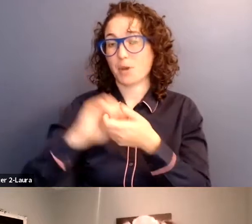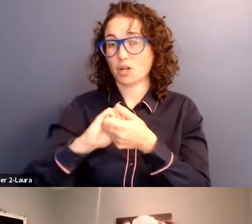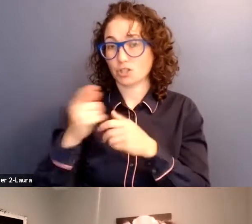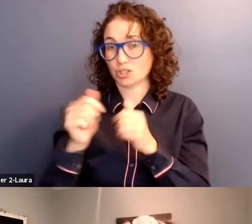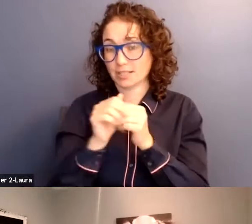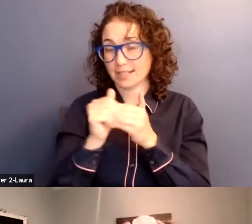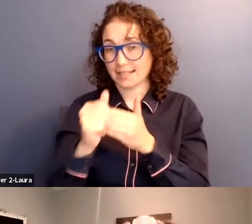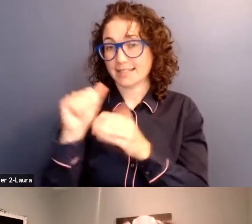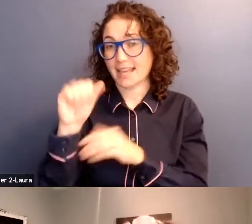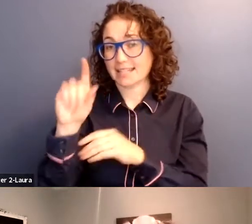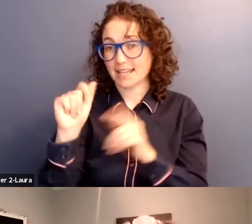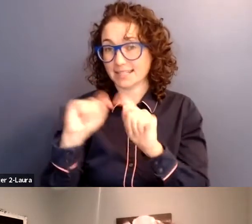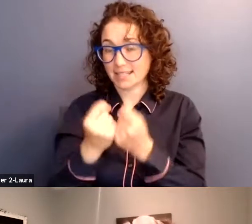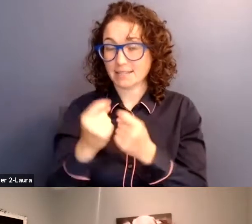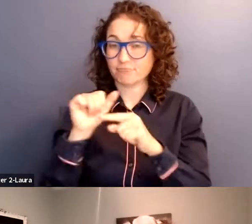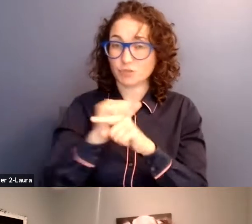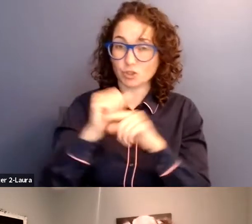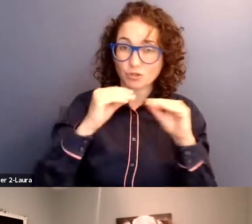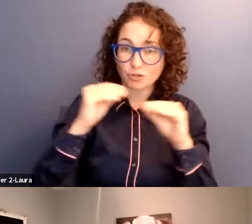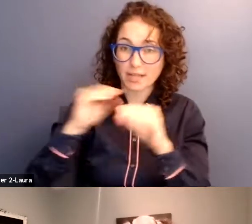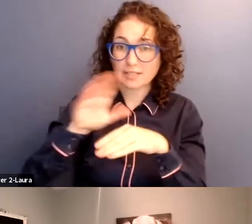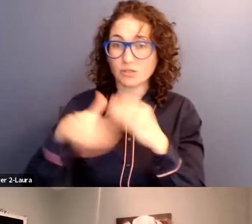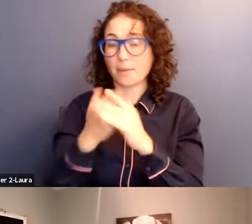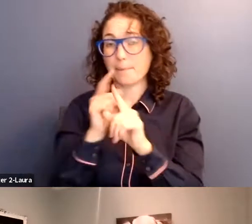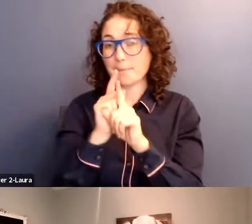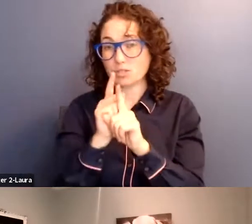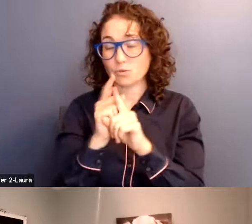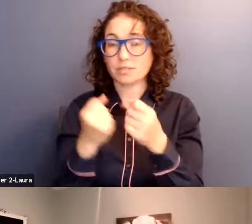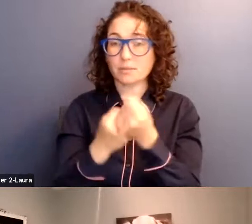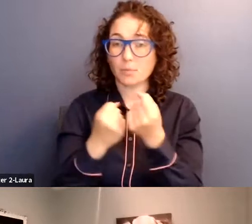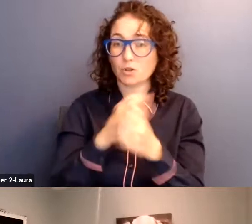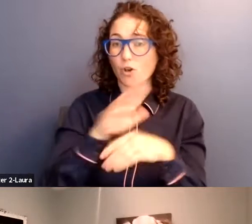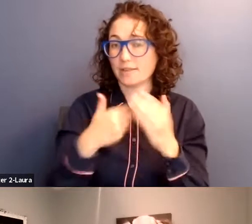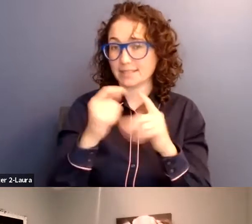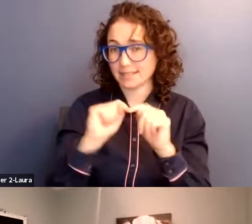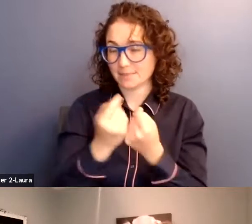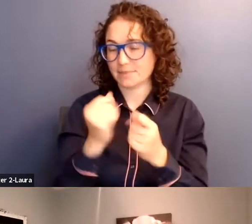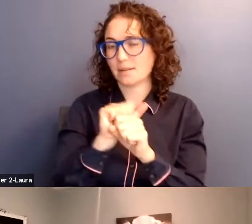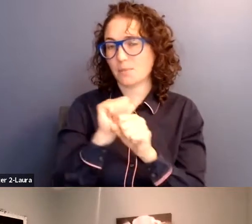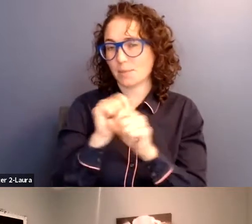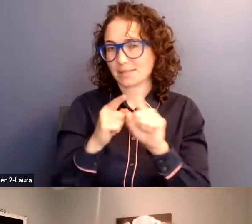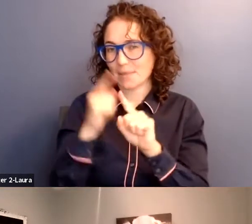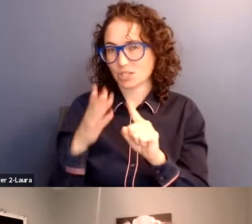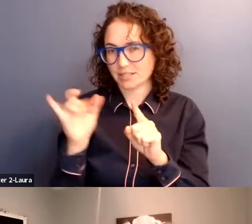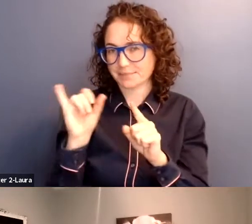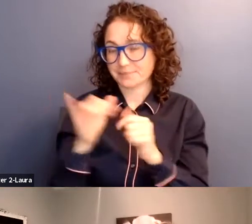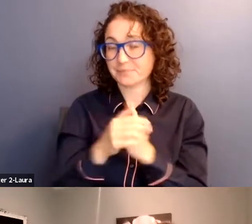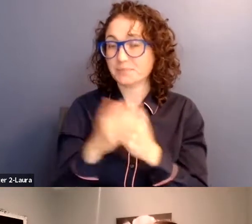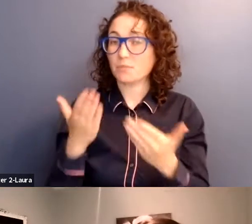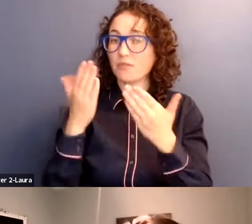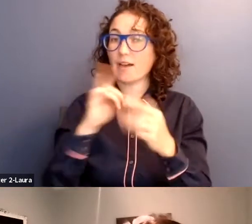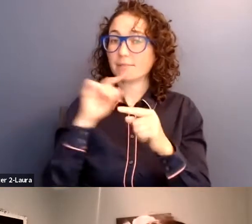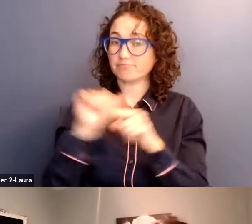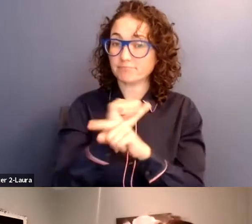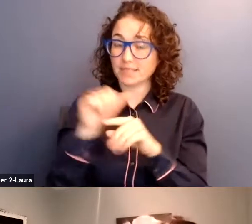trains, supports, and mentors all the JAN specialty teams and employment specialists. She provides practical guidance